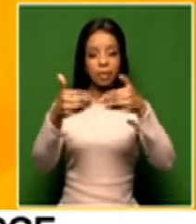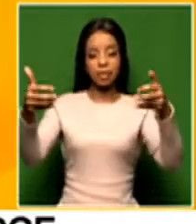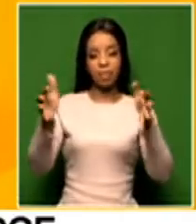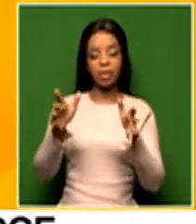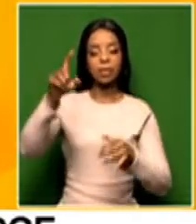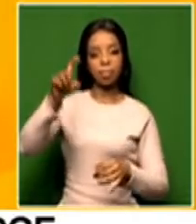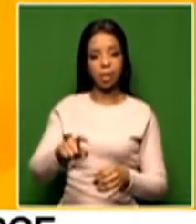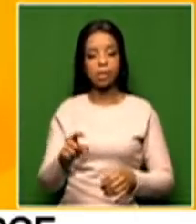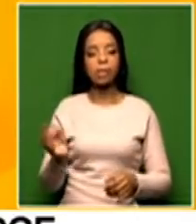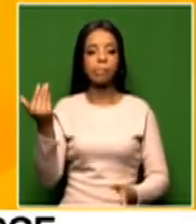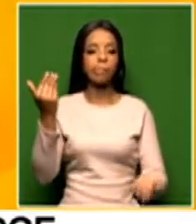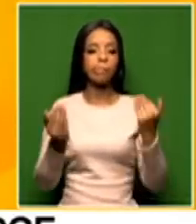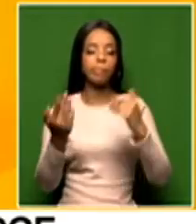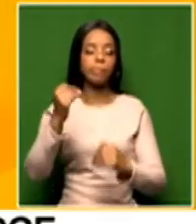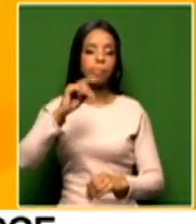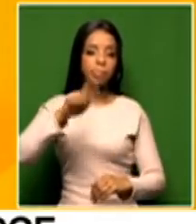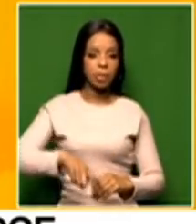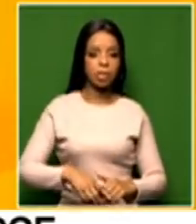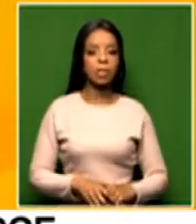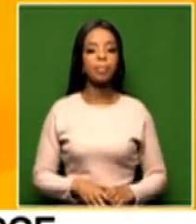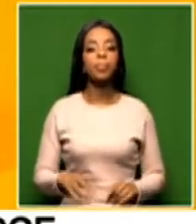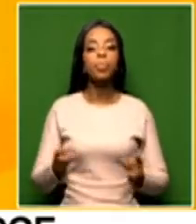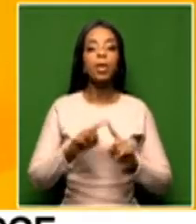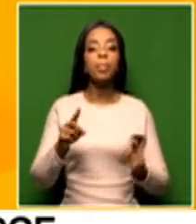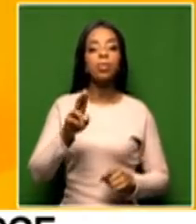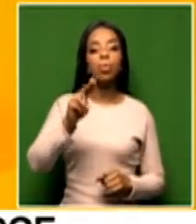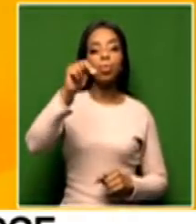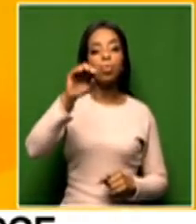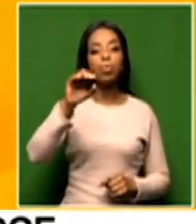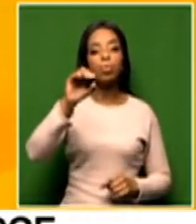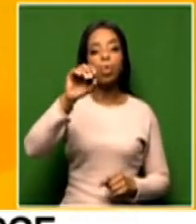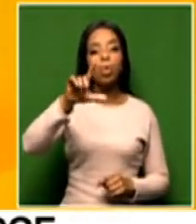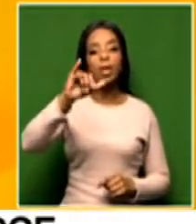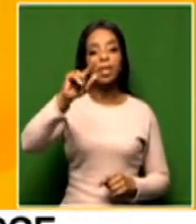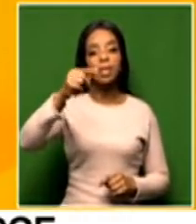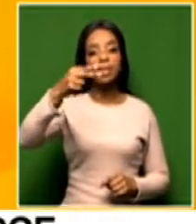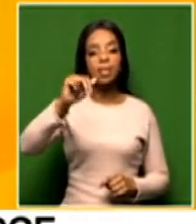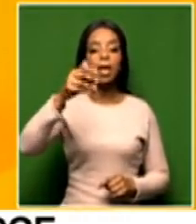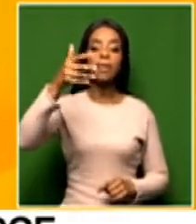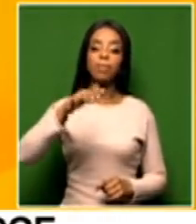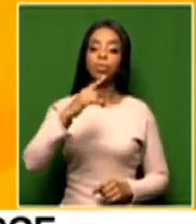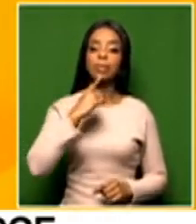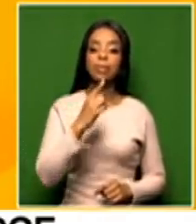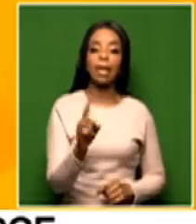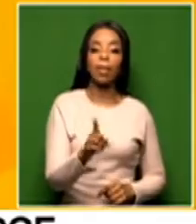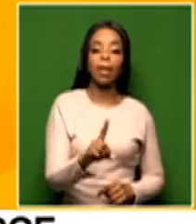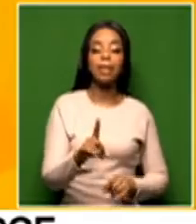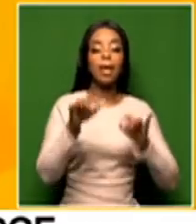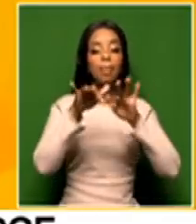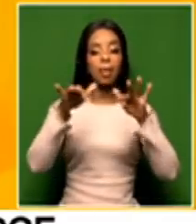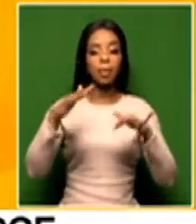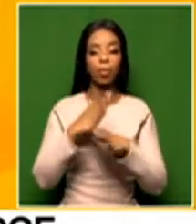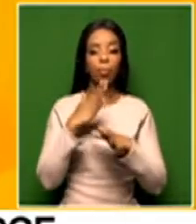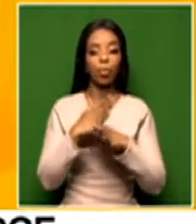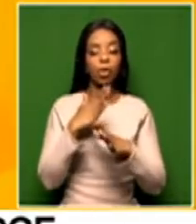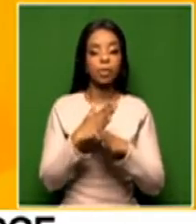The Chairperson of the Portfolio Committee on Public Works, Nolitha Ntobongwana, has said that Public Works Minister Patricia